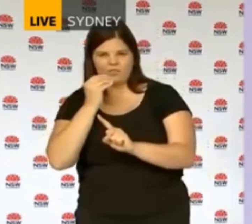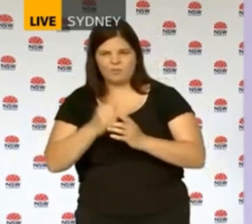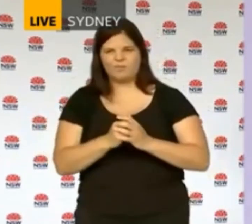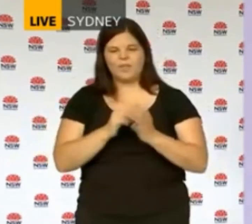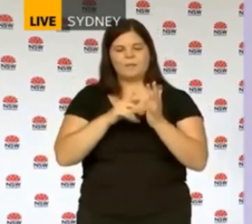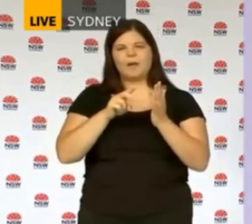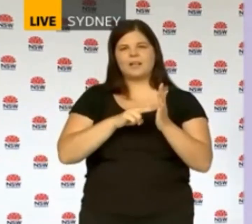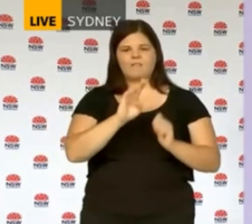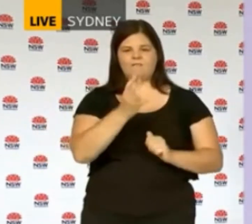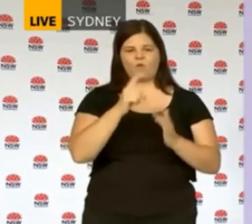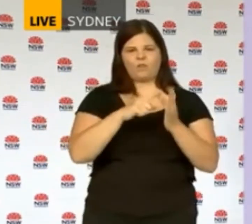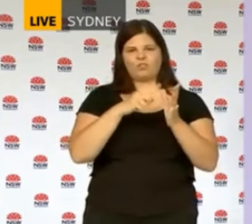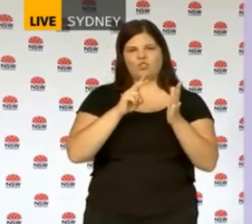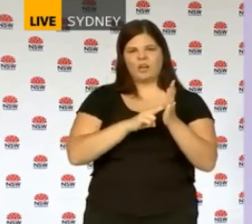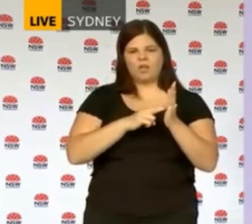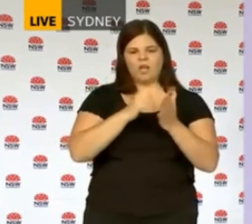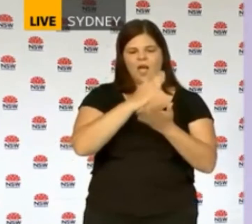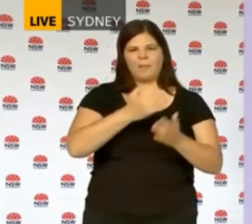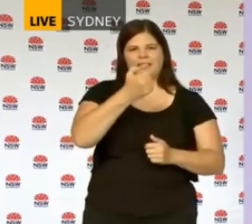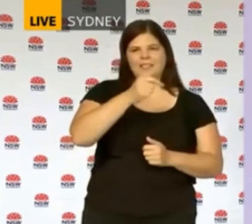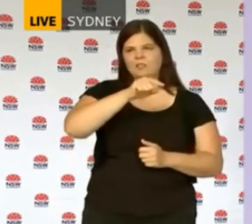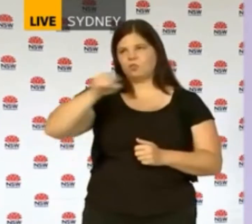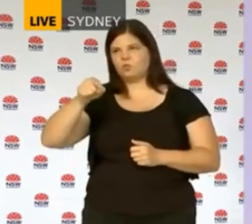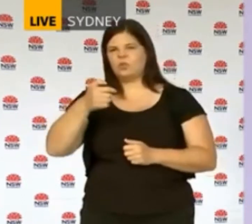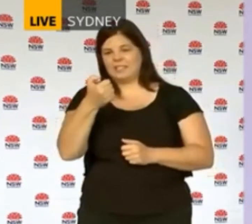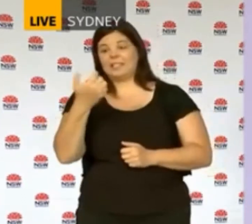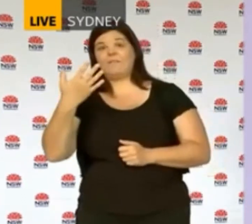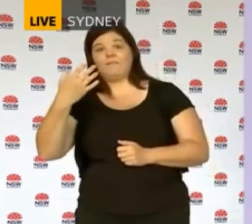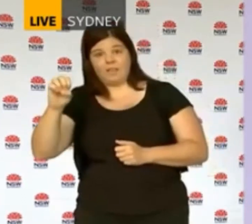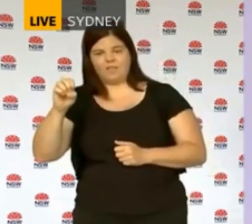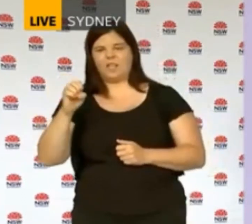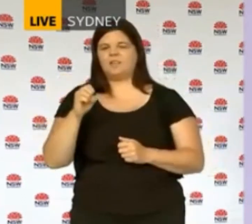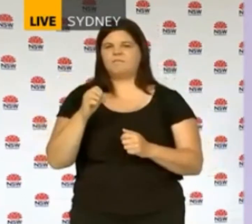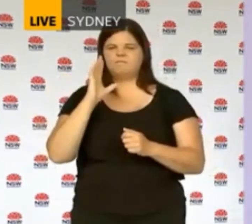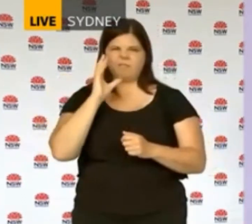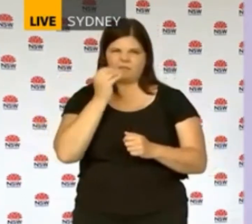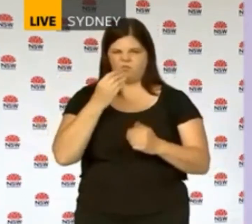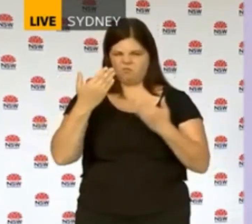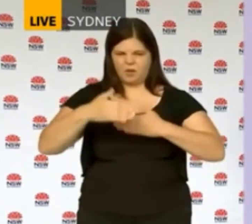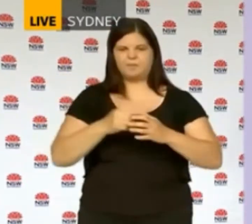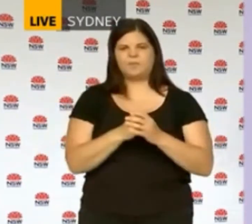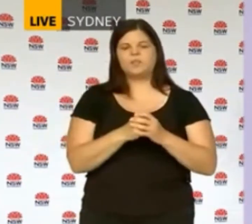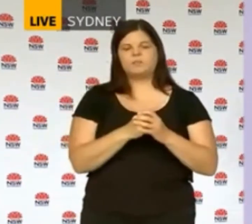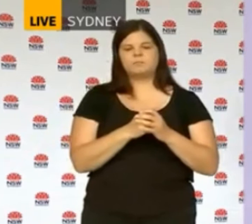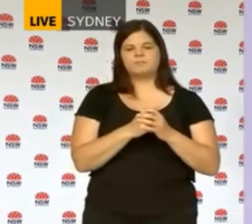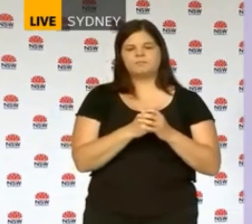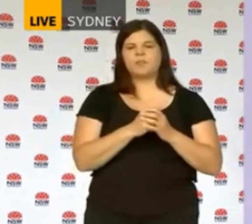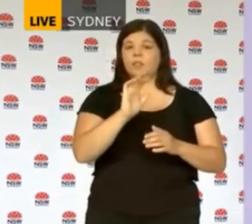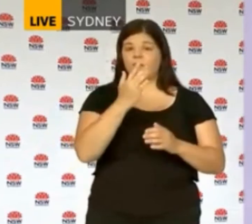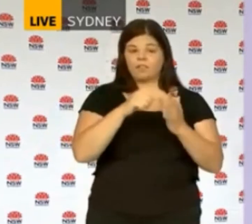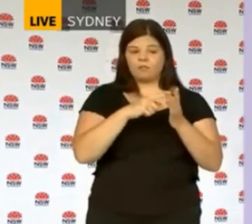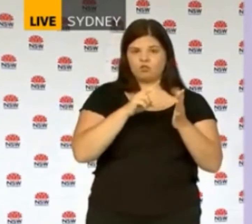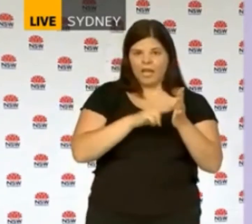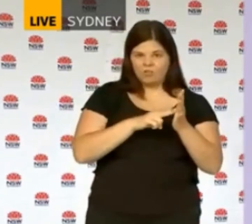4th of January from 6:30 to 6:50 p.m, Tuesday the 5th of January from 4:45 to 5